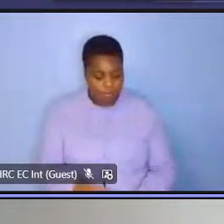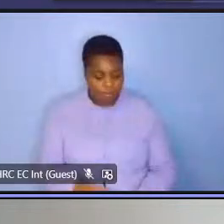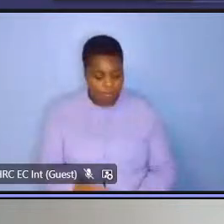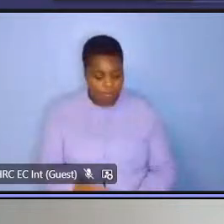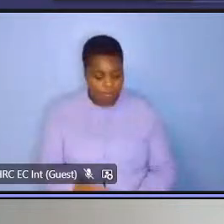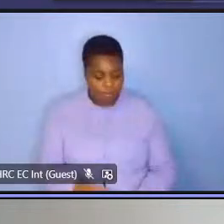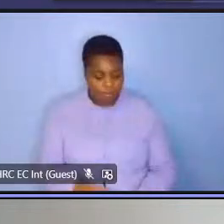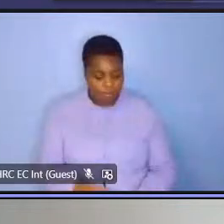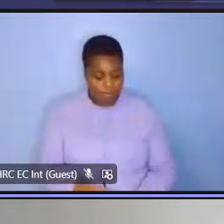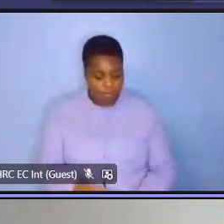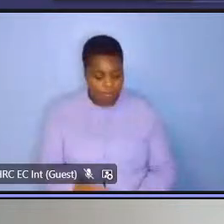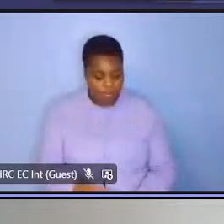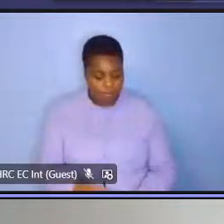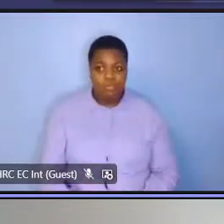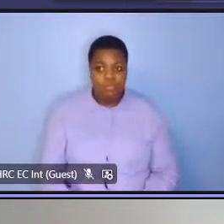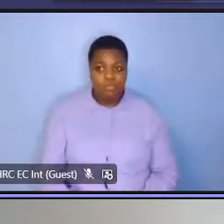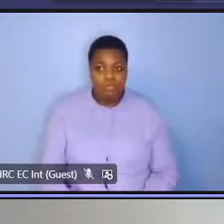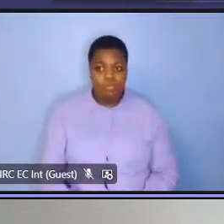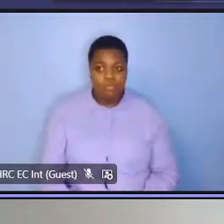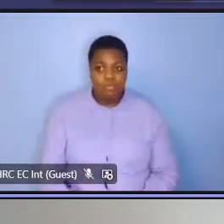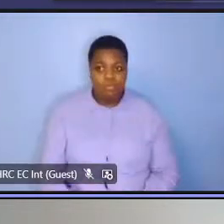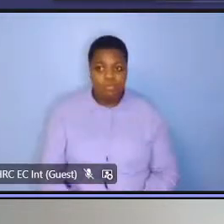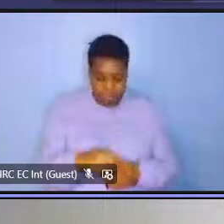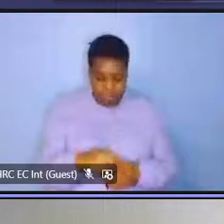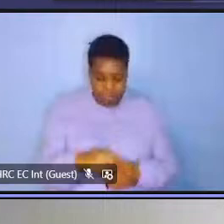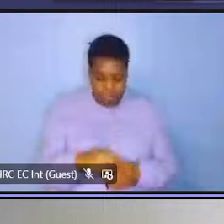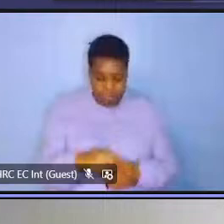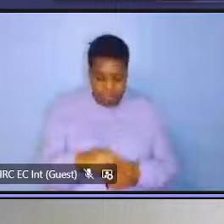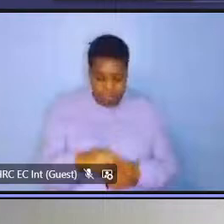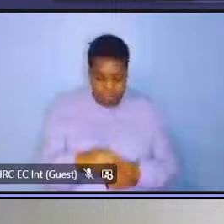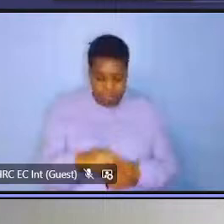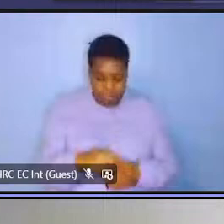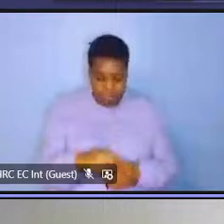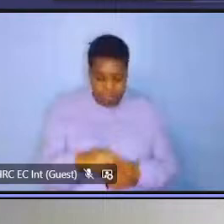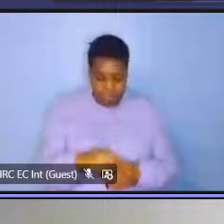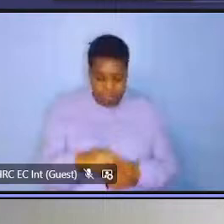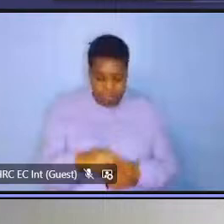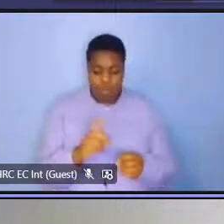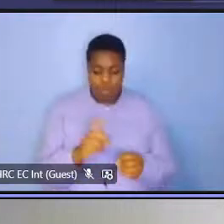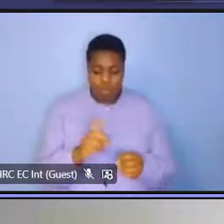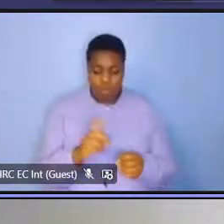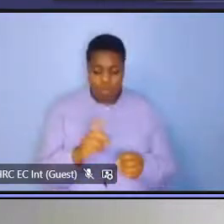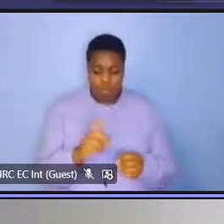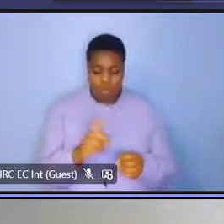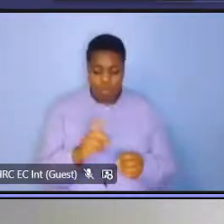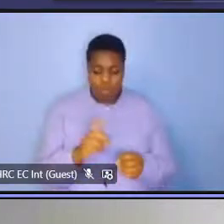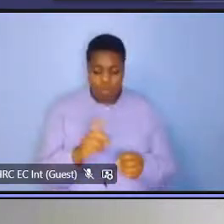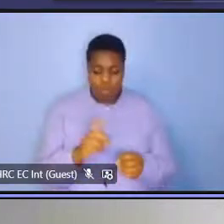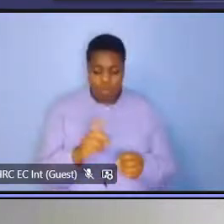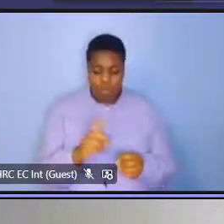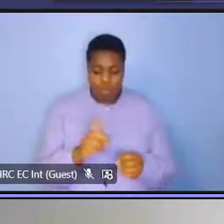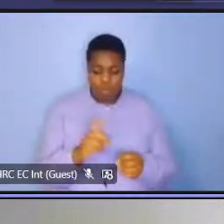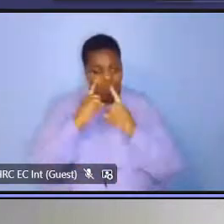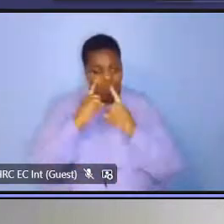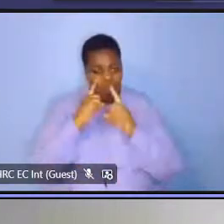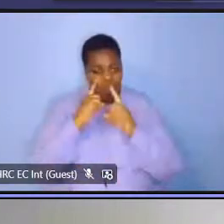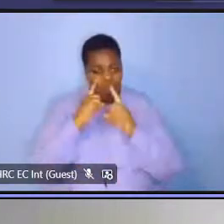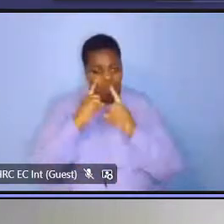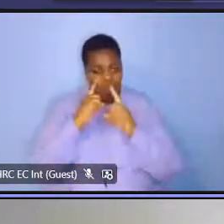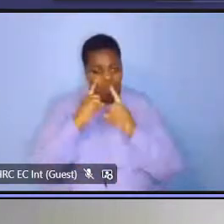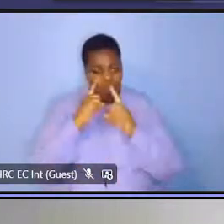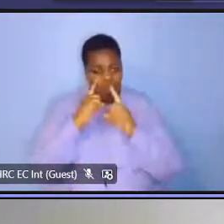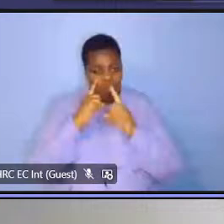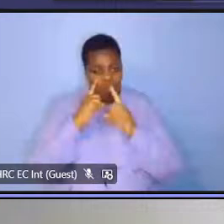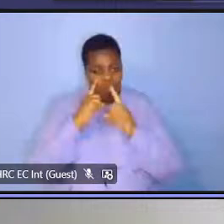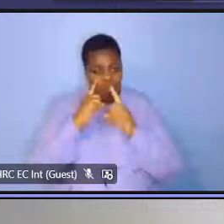doubt that the idea of school uniform, it's education or the goal of education, which is the full development of